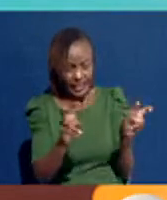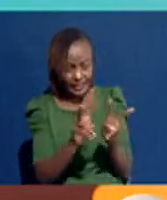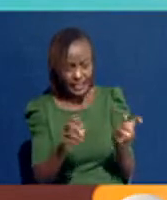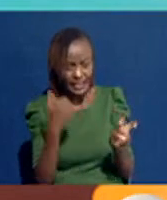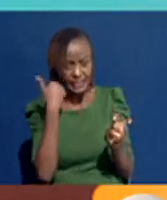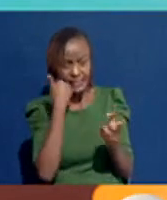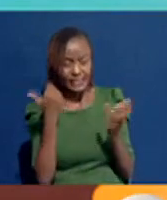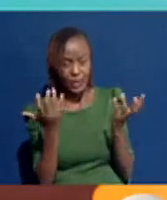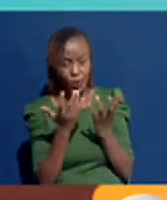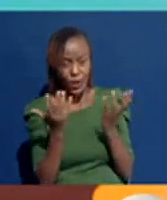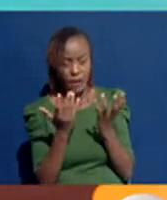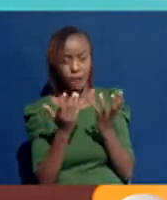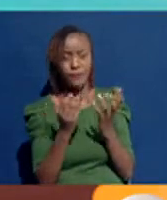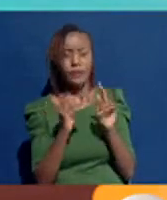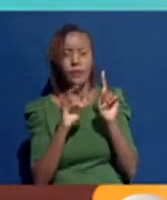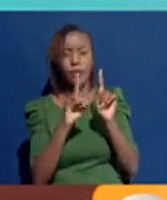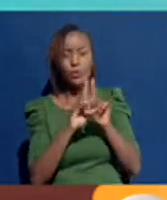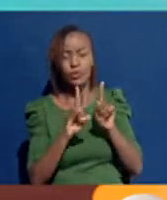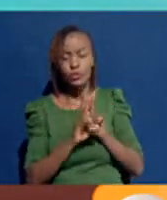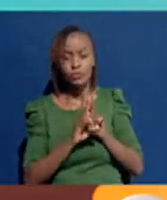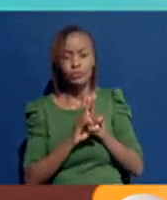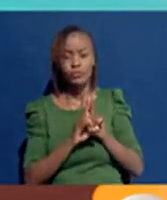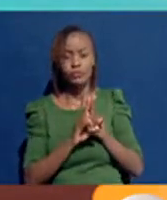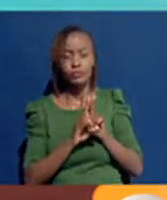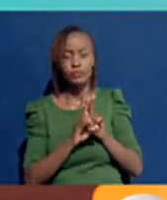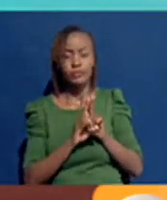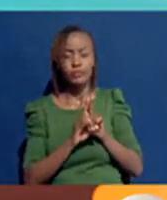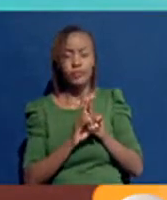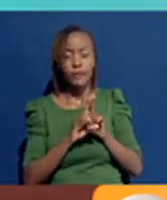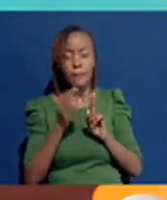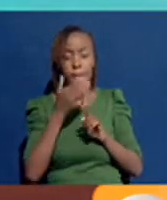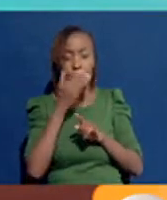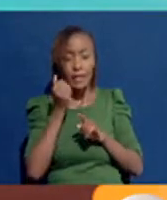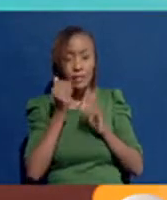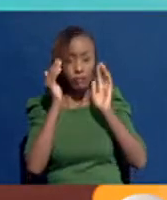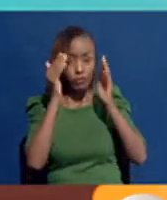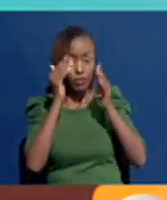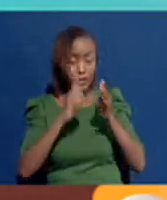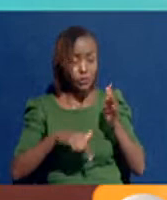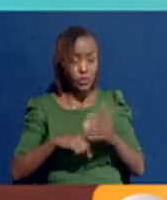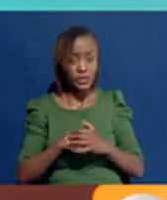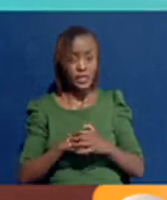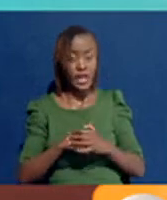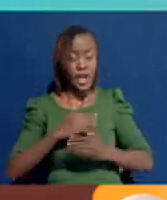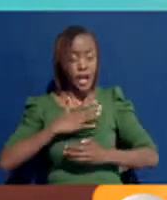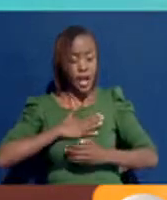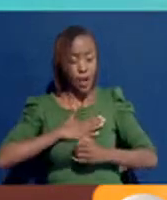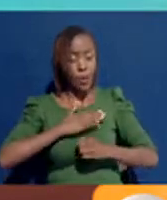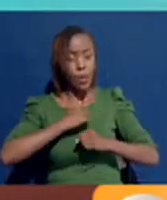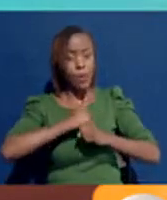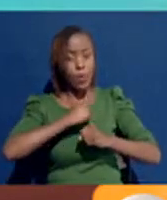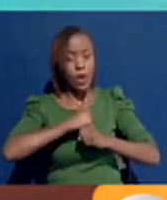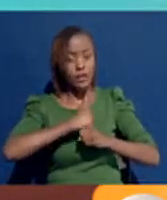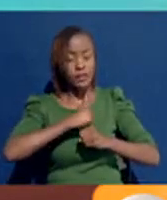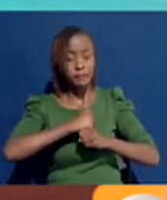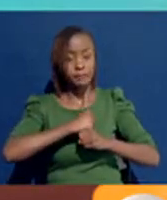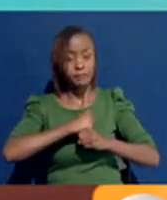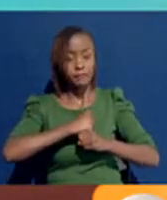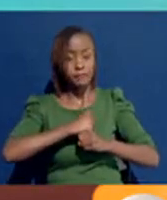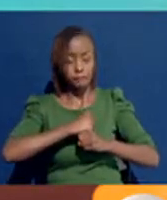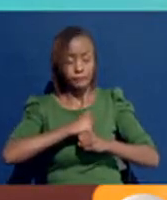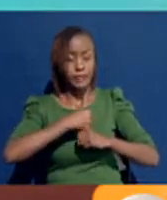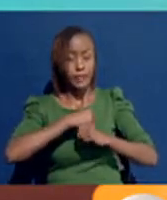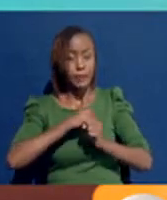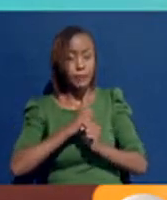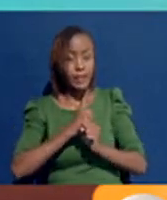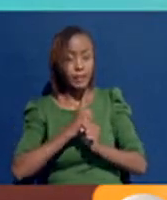health sector, what our ability to our government is that let us focus on what we are doing by doing making